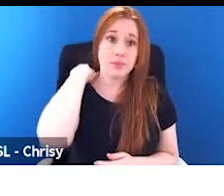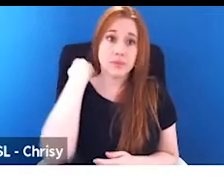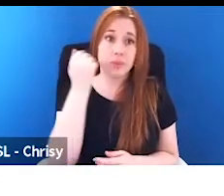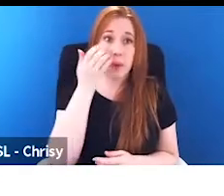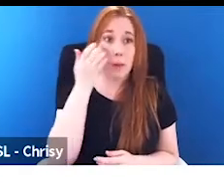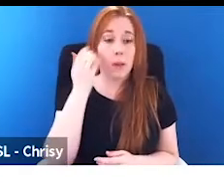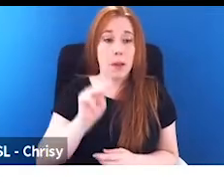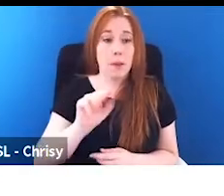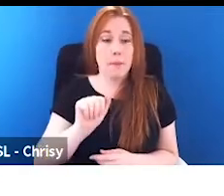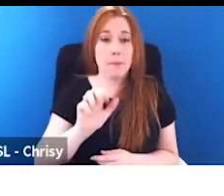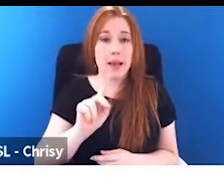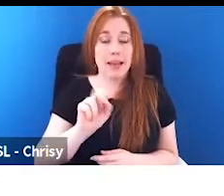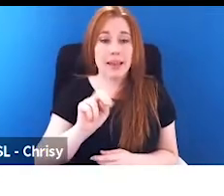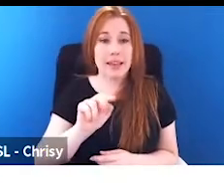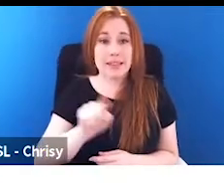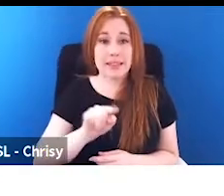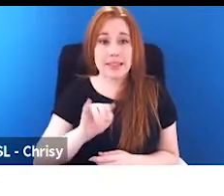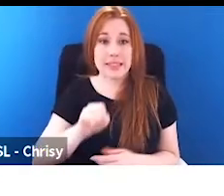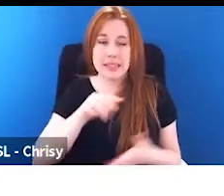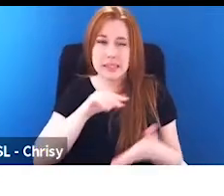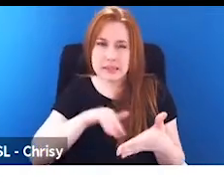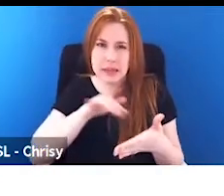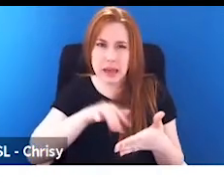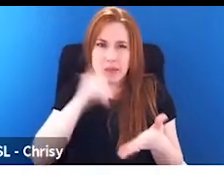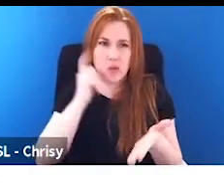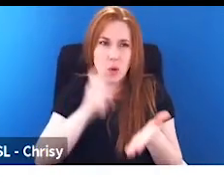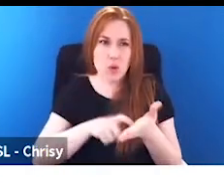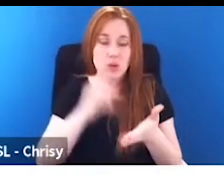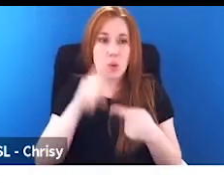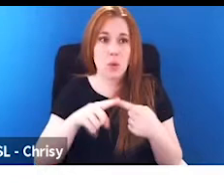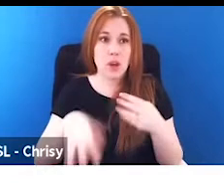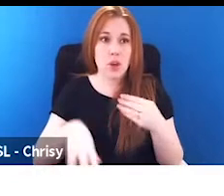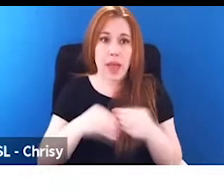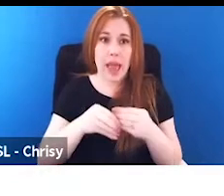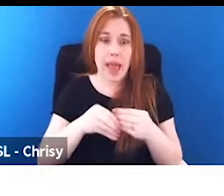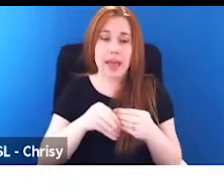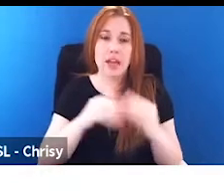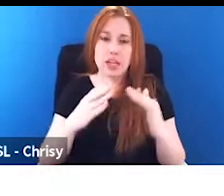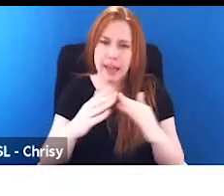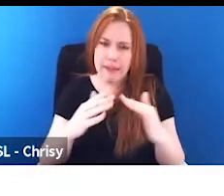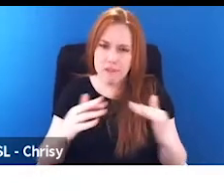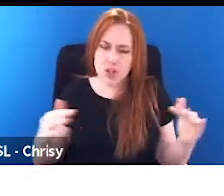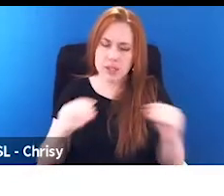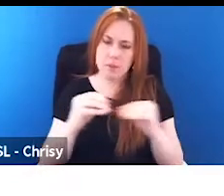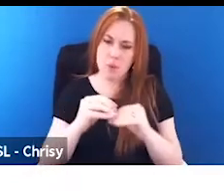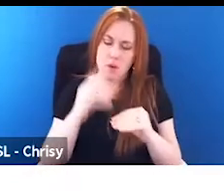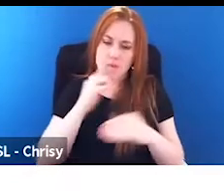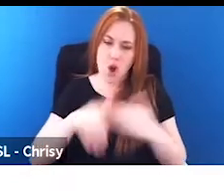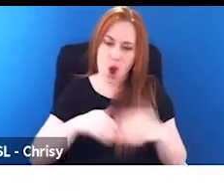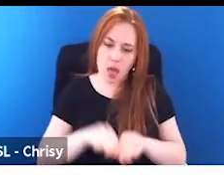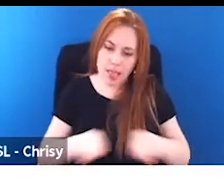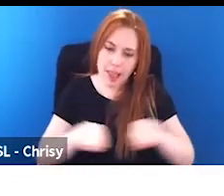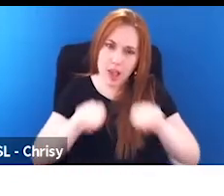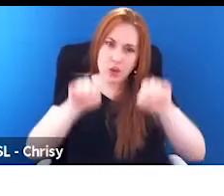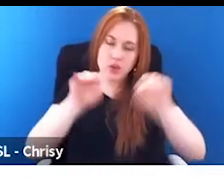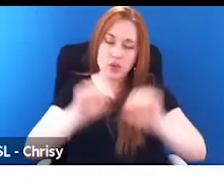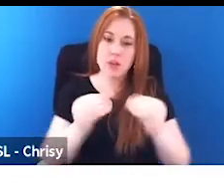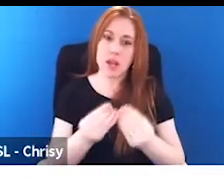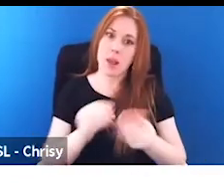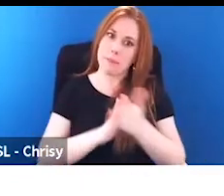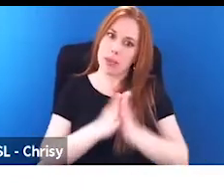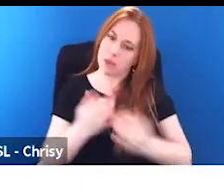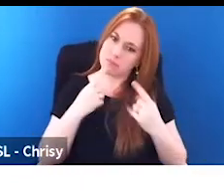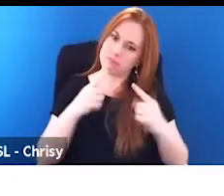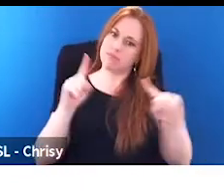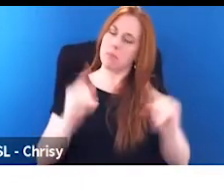McKinsey study found that, and when you start to add diversity to all layers of your organization, you have just a more productive organization. So